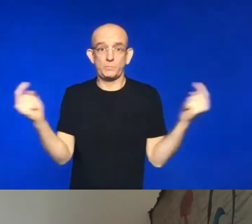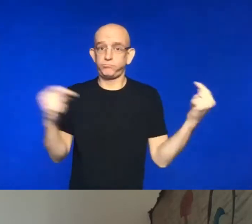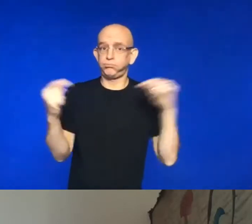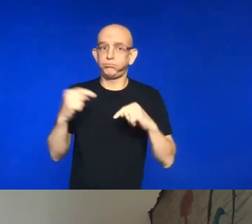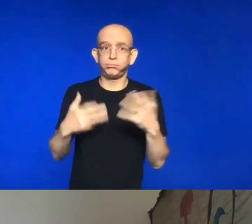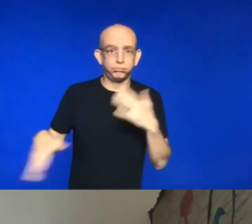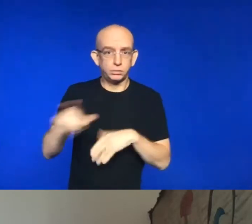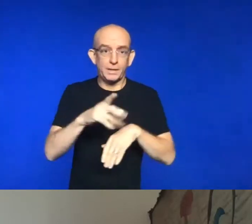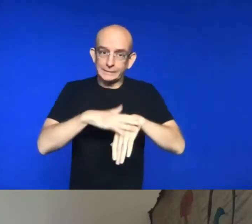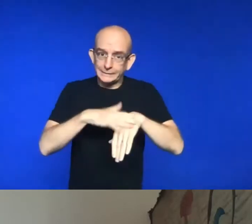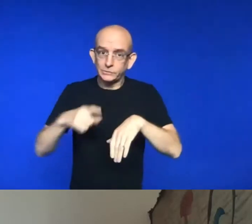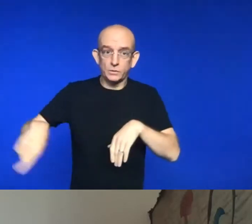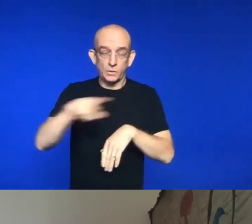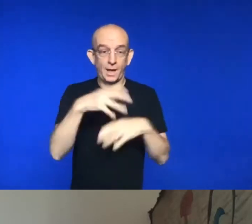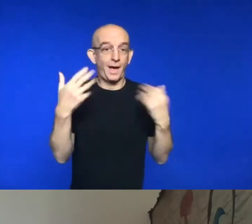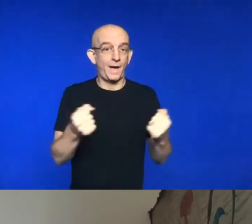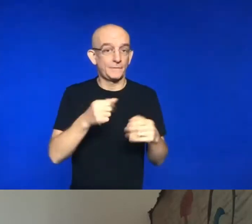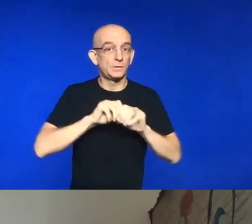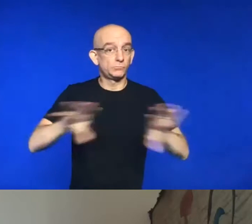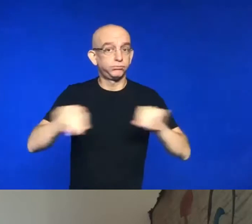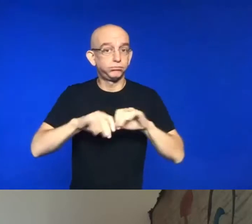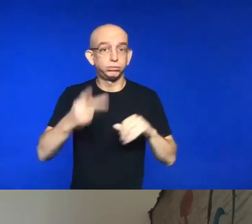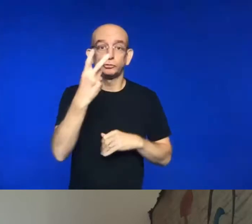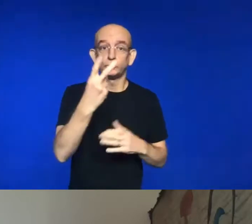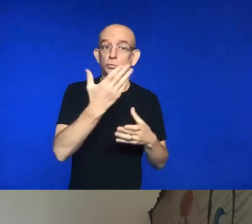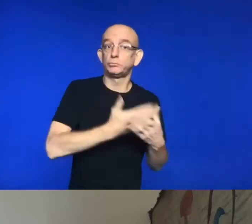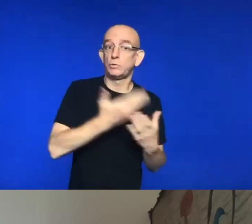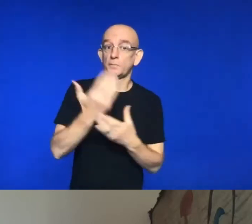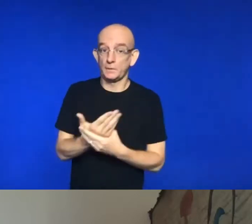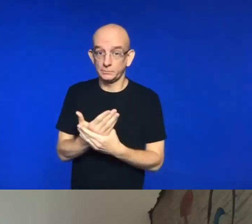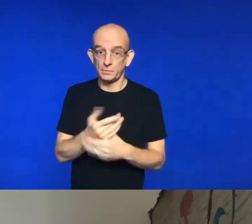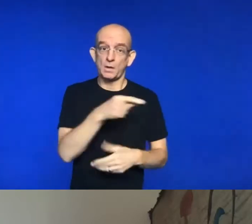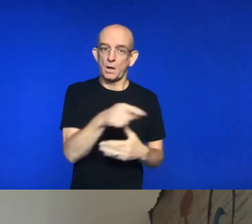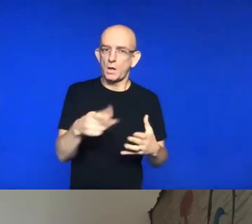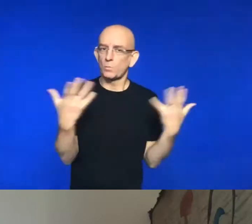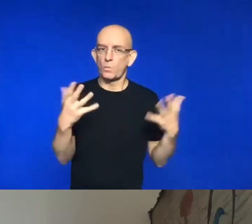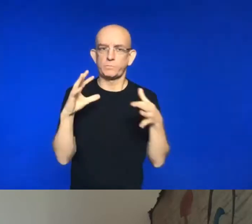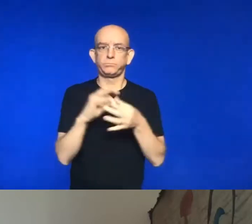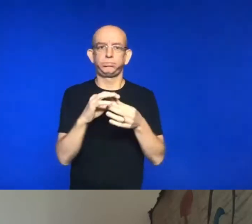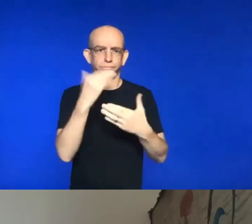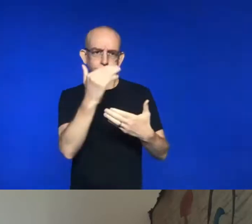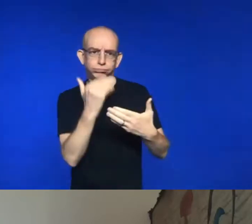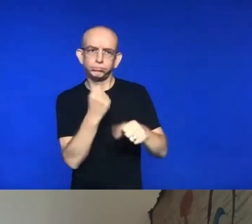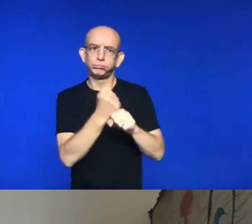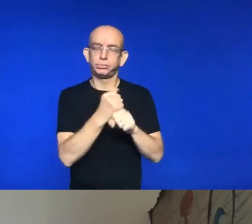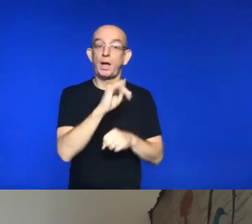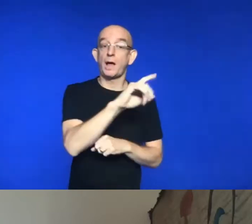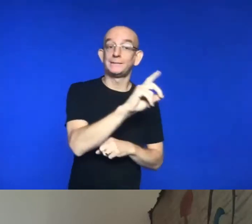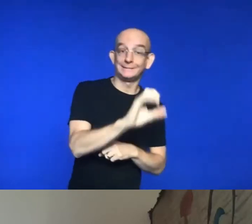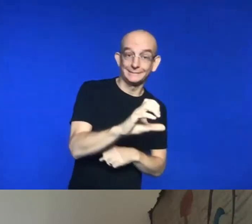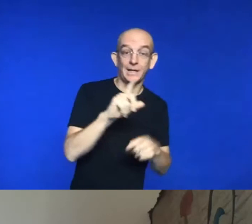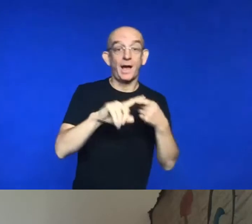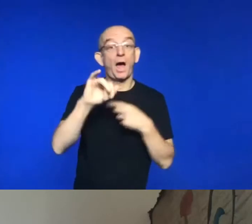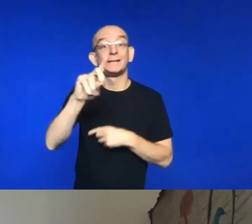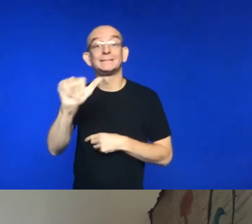response. They can guide your action in making sure that you keep in mind the needs of persons with disabilities at every step of the